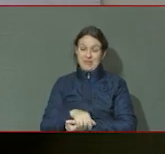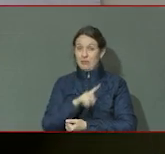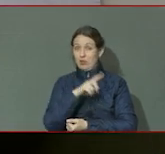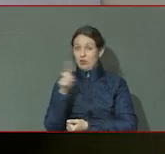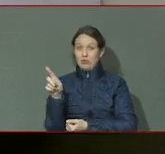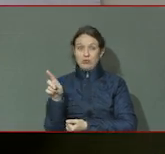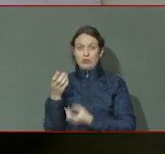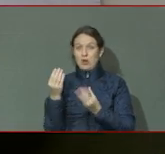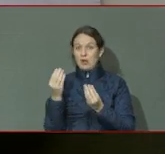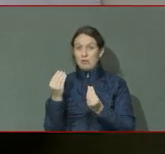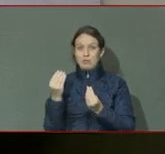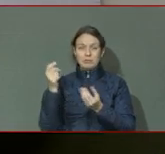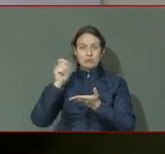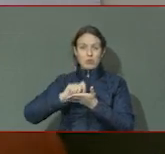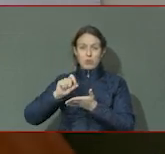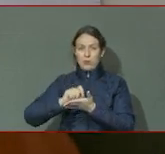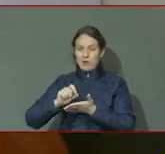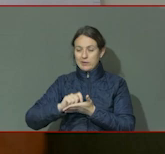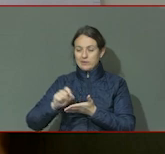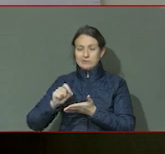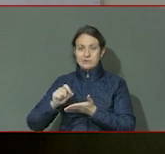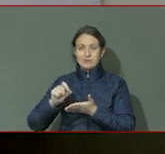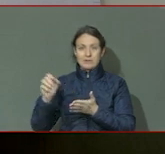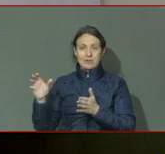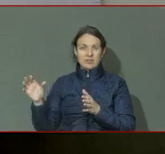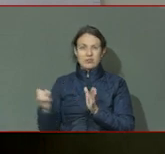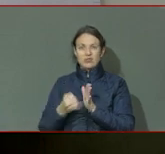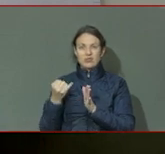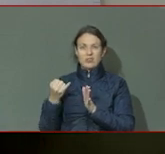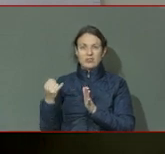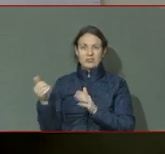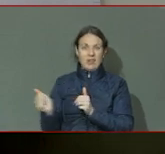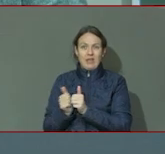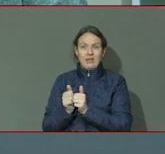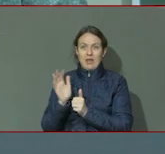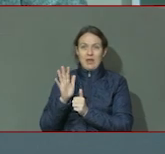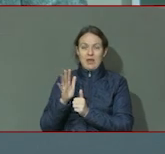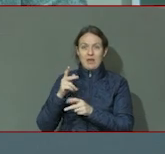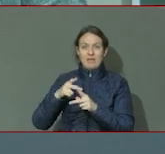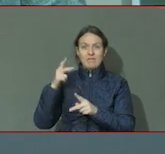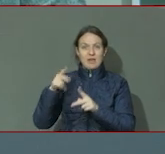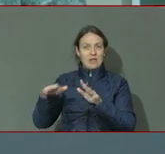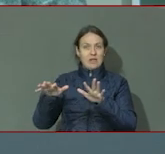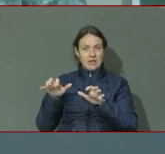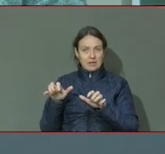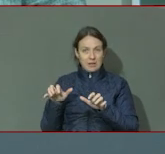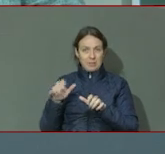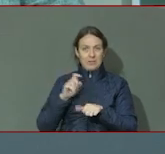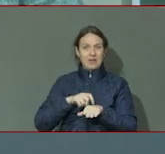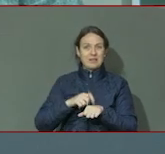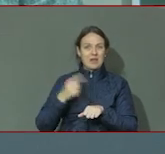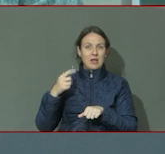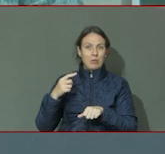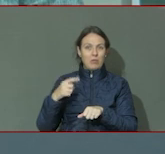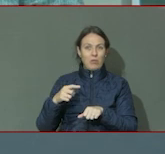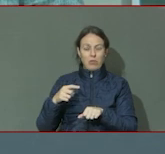the numbers adding them together. In the final exam, we don't have to do the time to do the